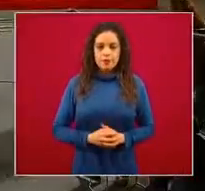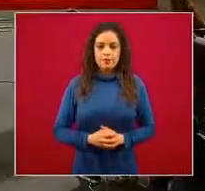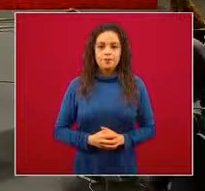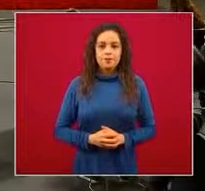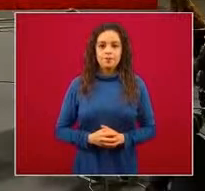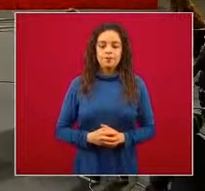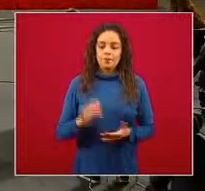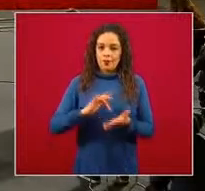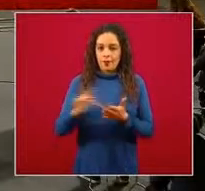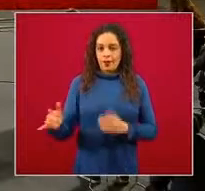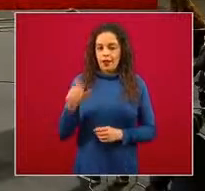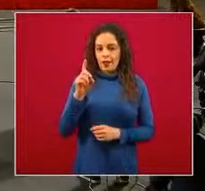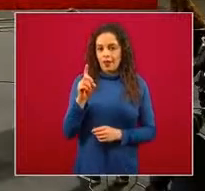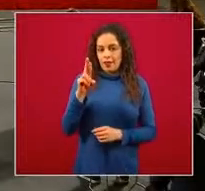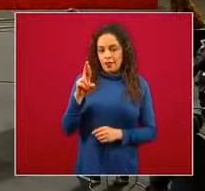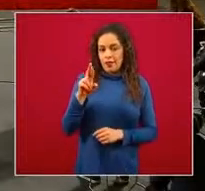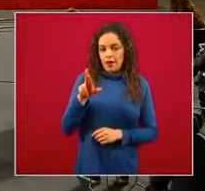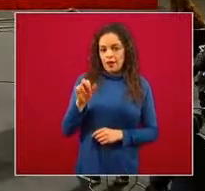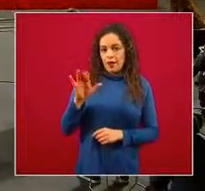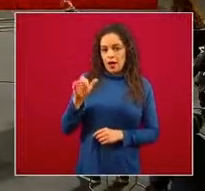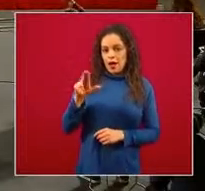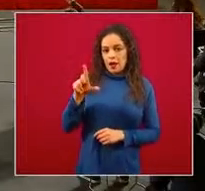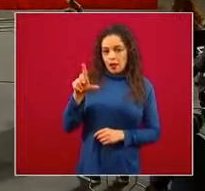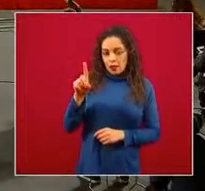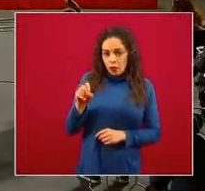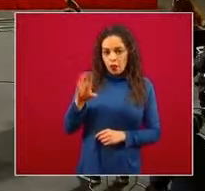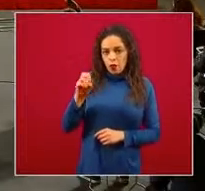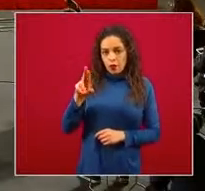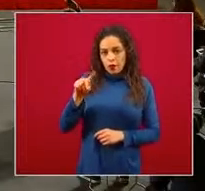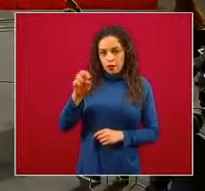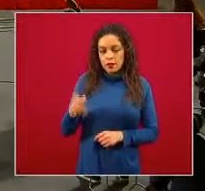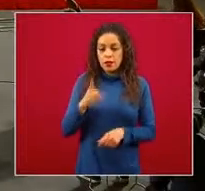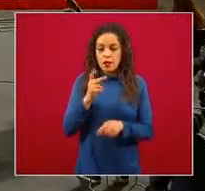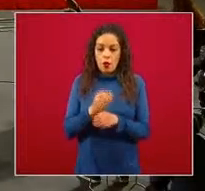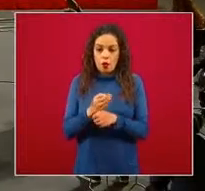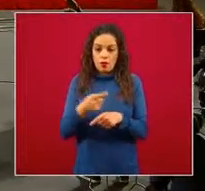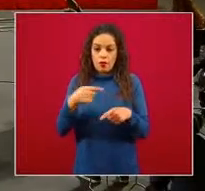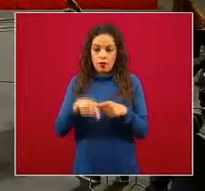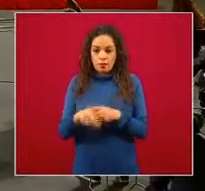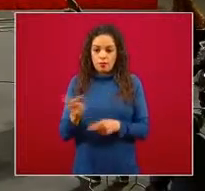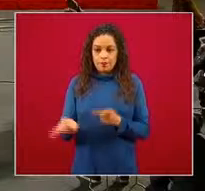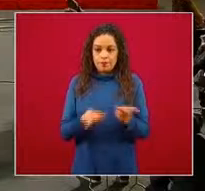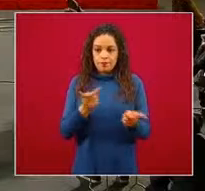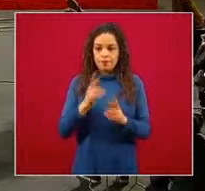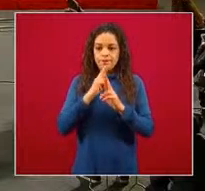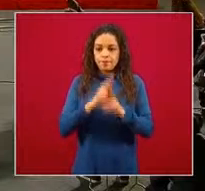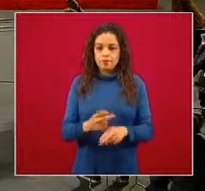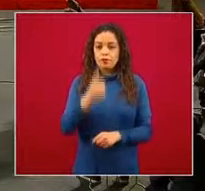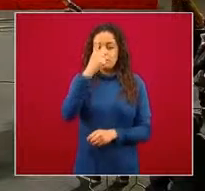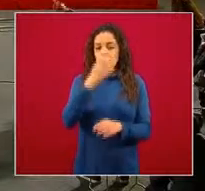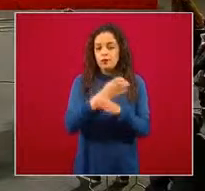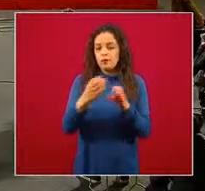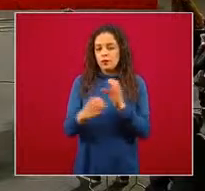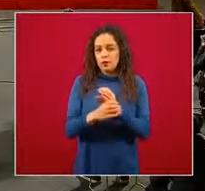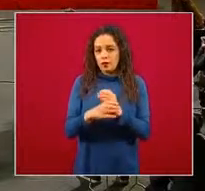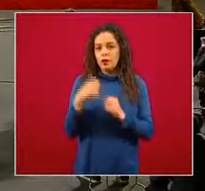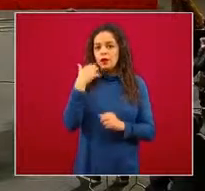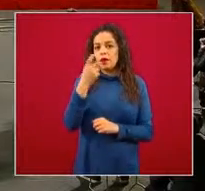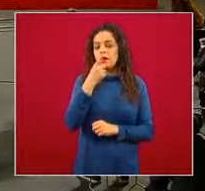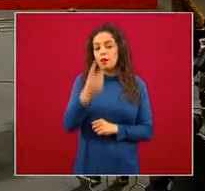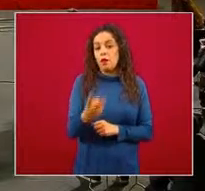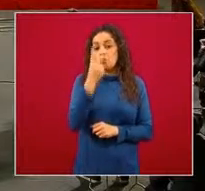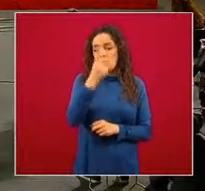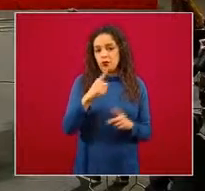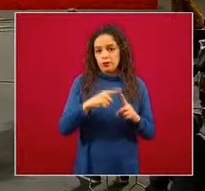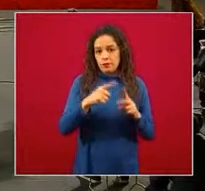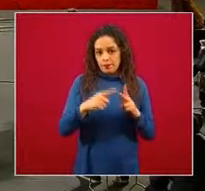you very much. Thank you, Dr. Ricardo Cortez. We will start with the Q&A, and I would like to emphasize two